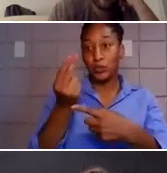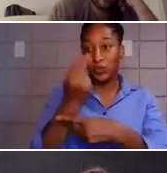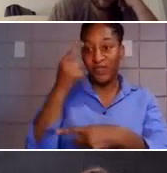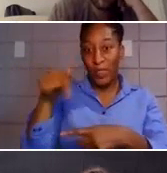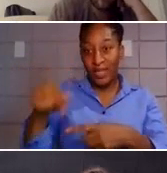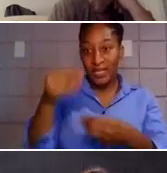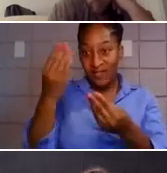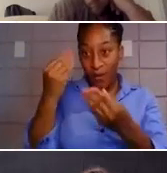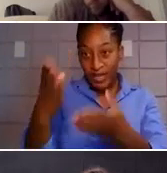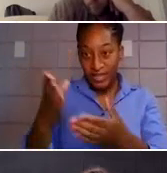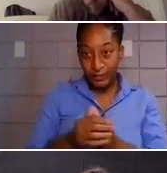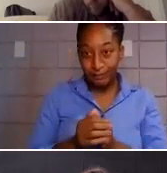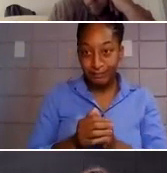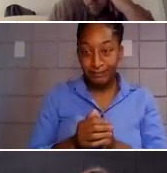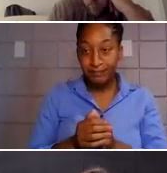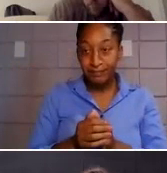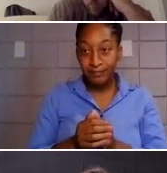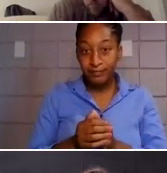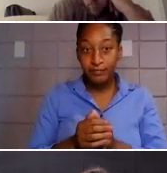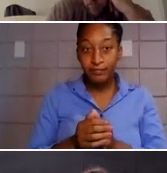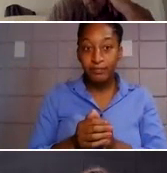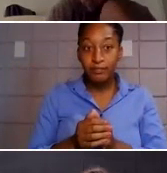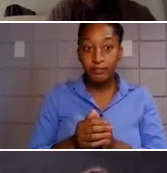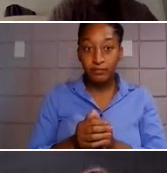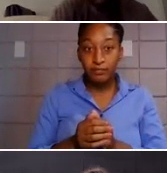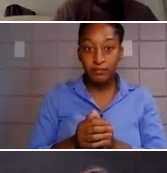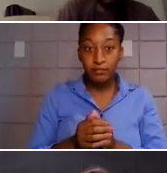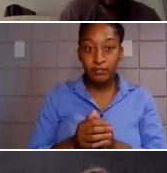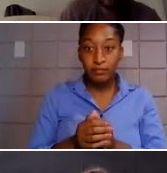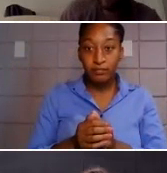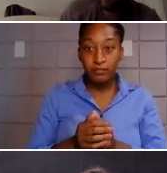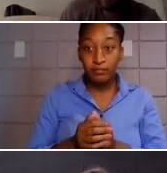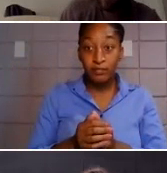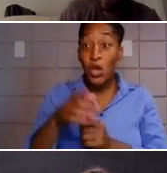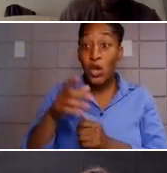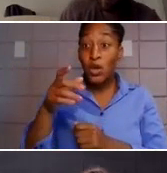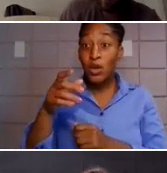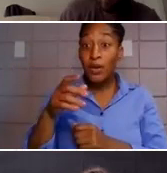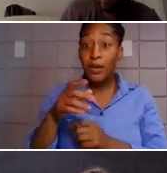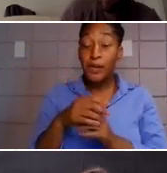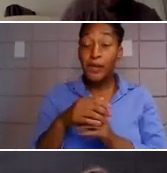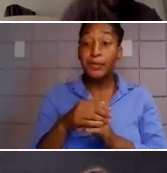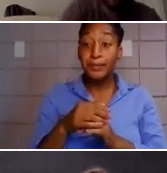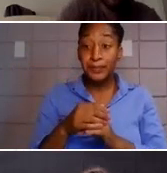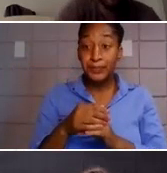Okay. All right. So now, if you notice in this equation,